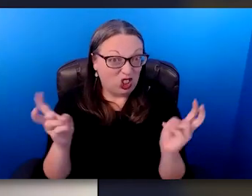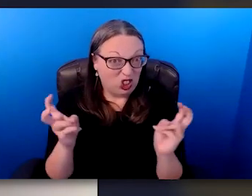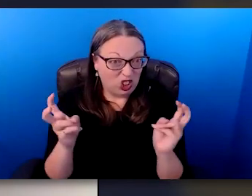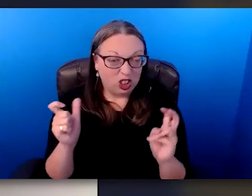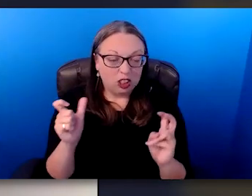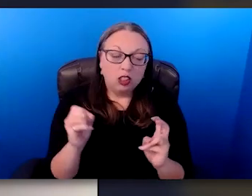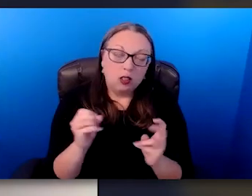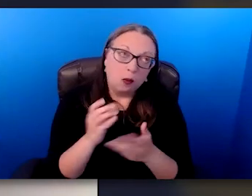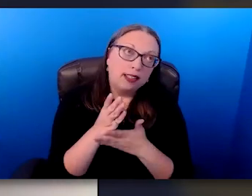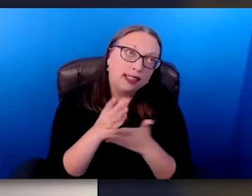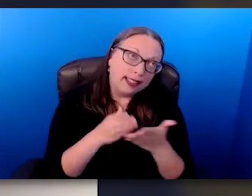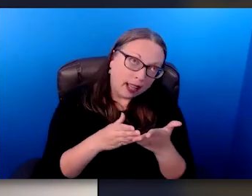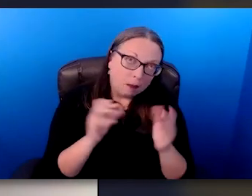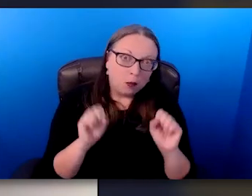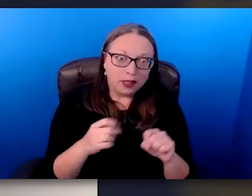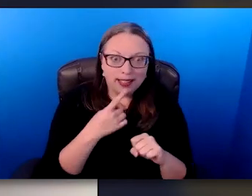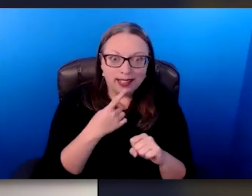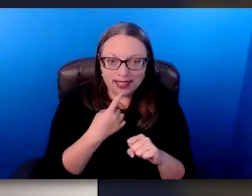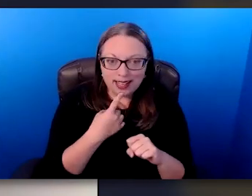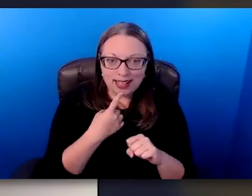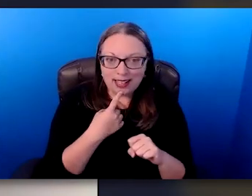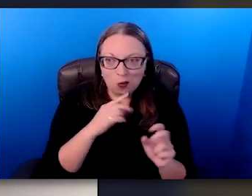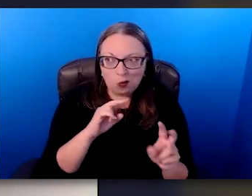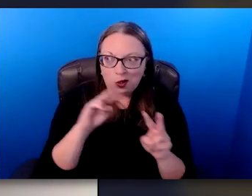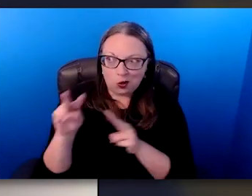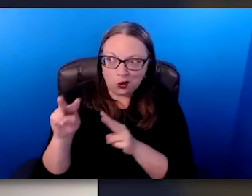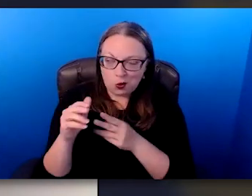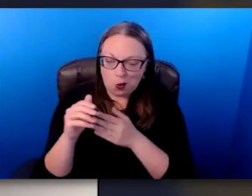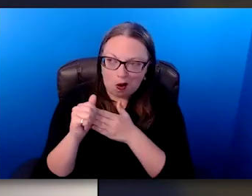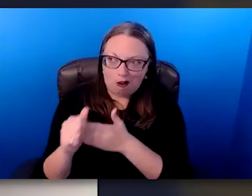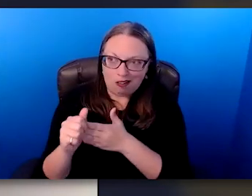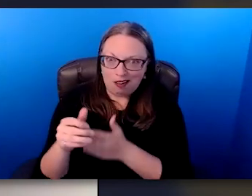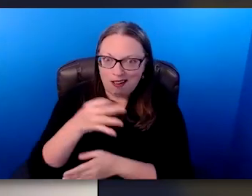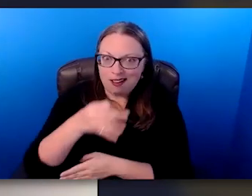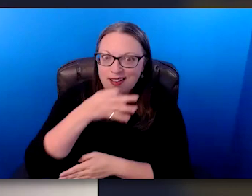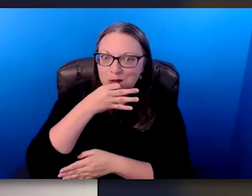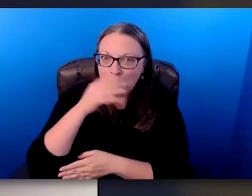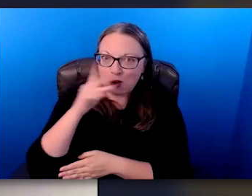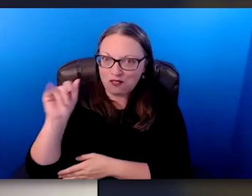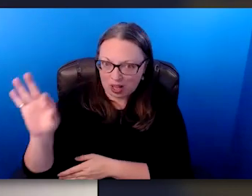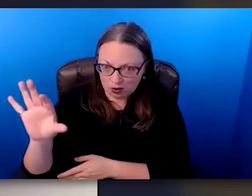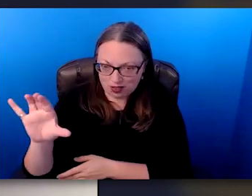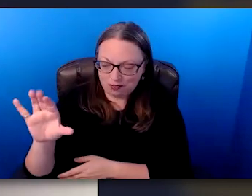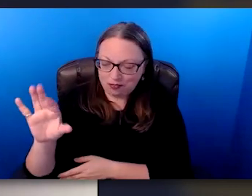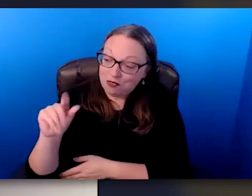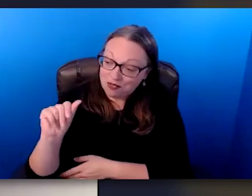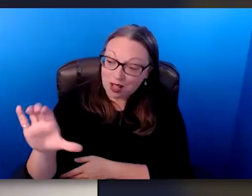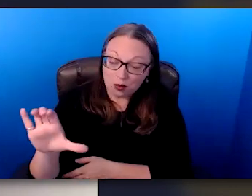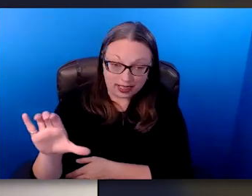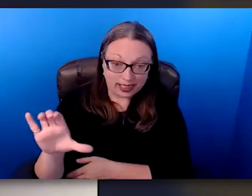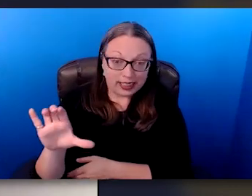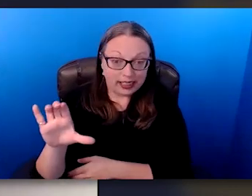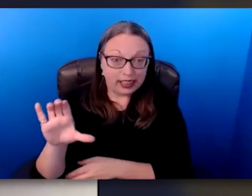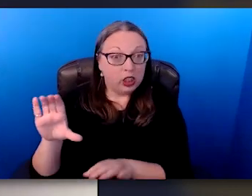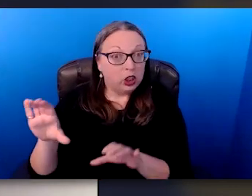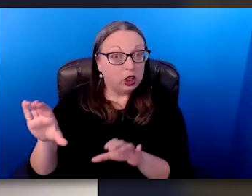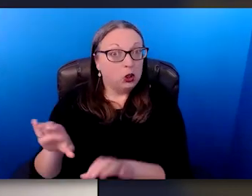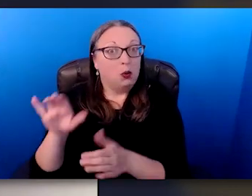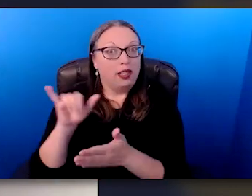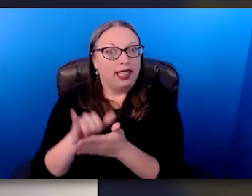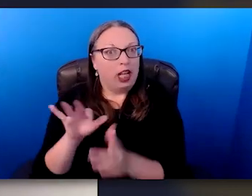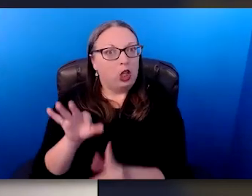of, again, look to our leading edge faculty who are doing things like that unique reflection